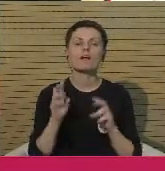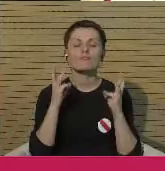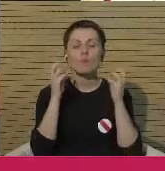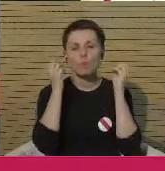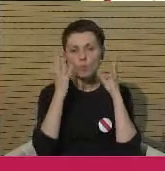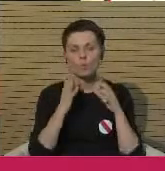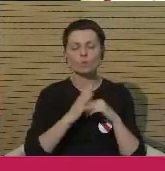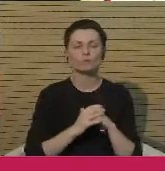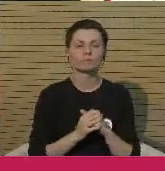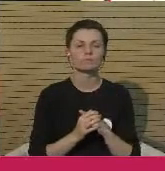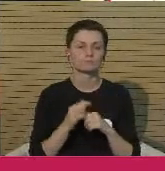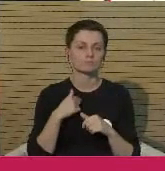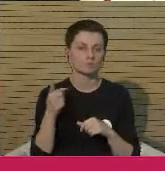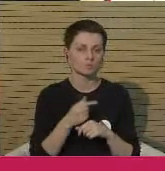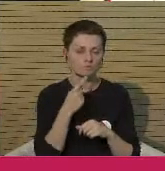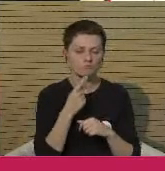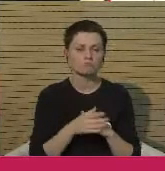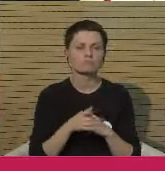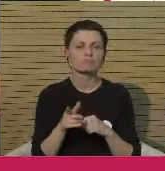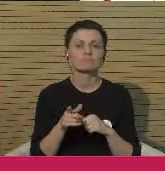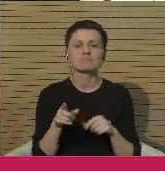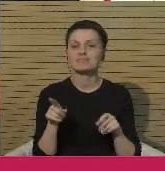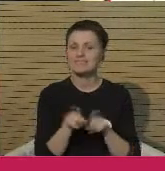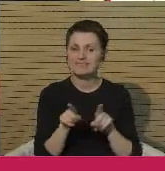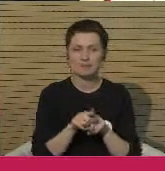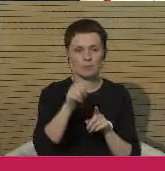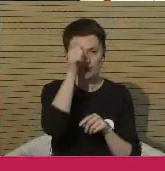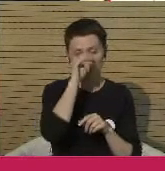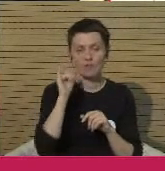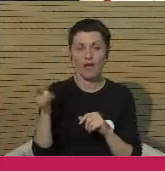gentlemen. Workshops of Culture, Warsztaty Kultury,